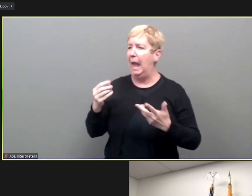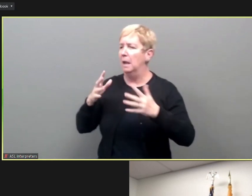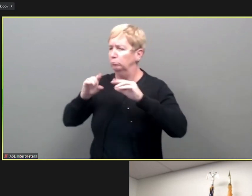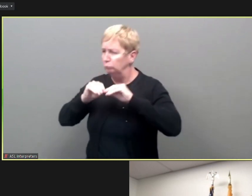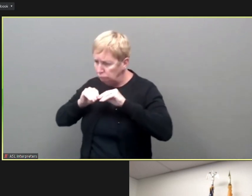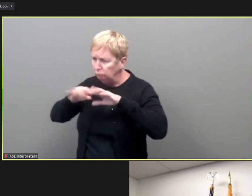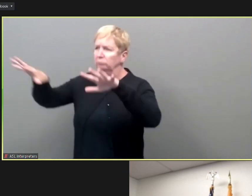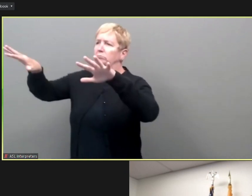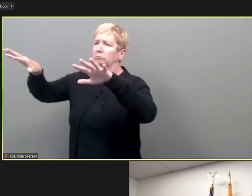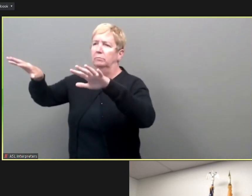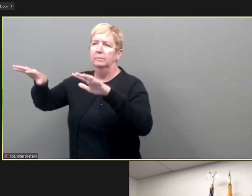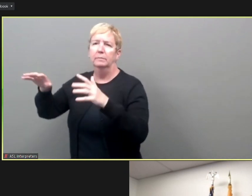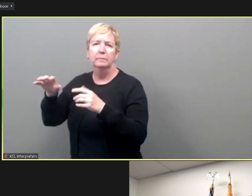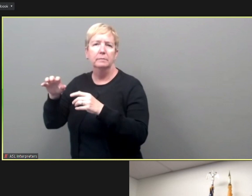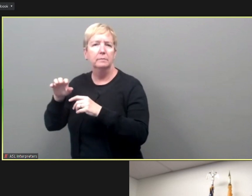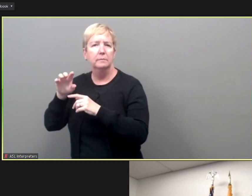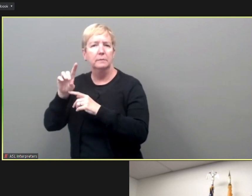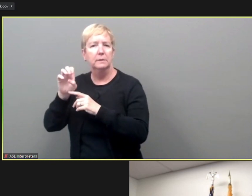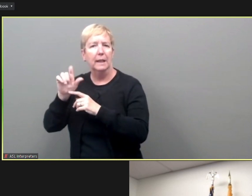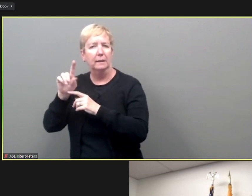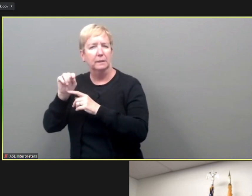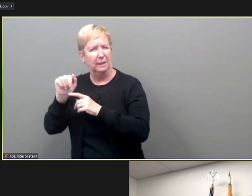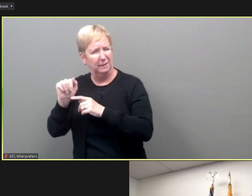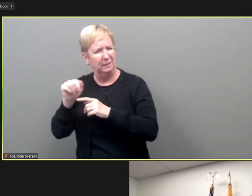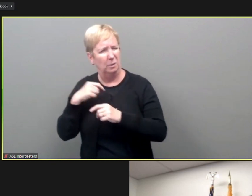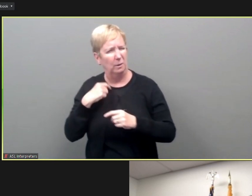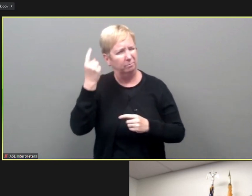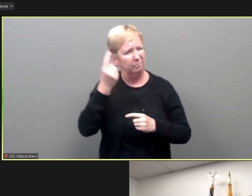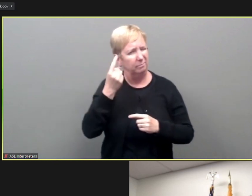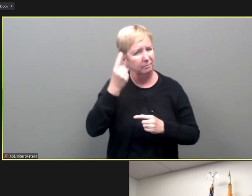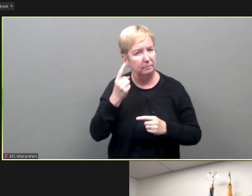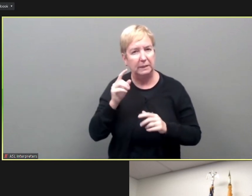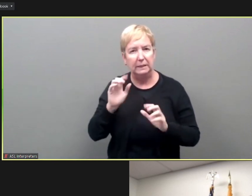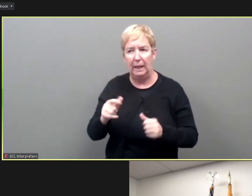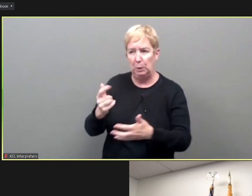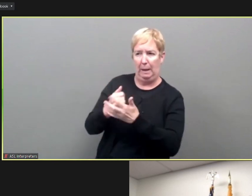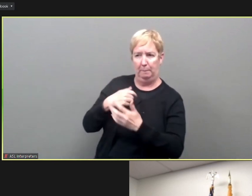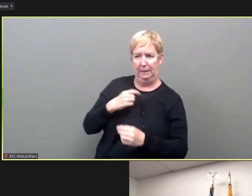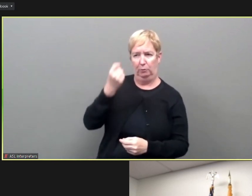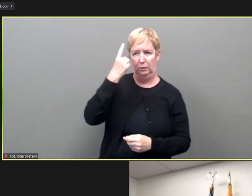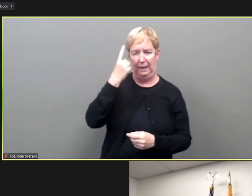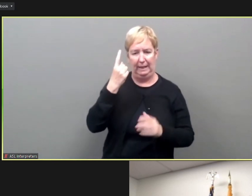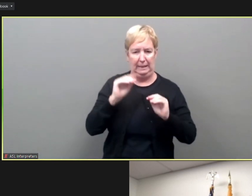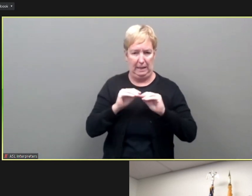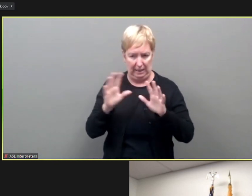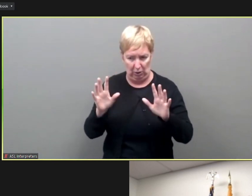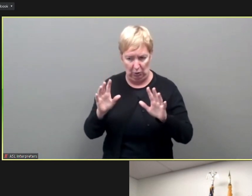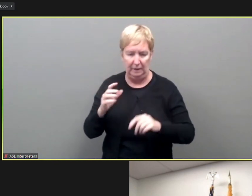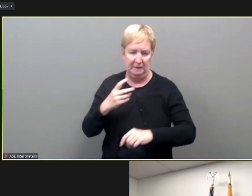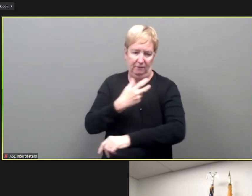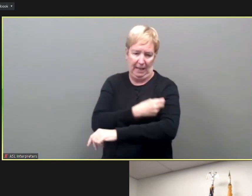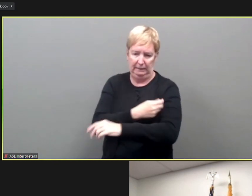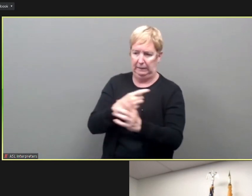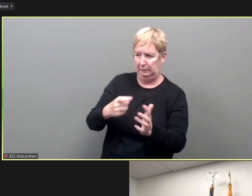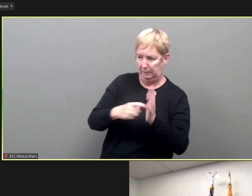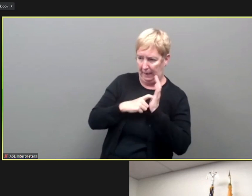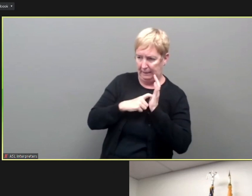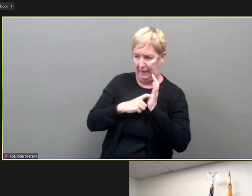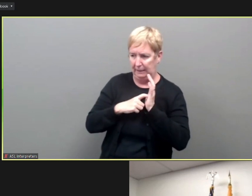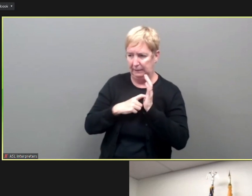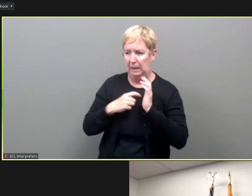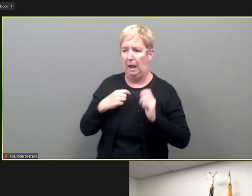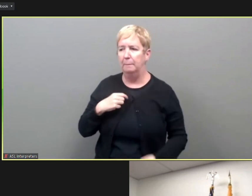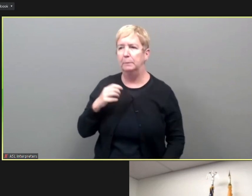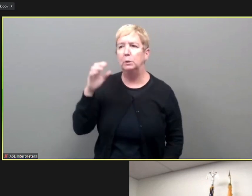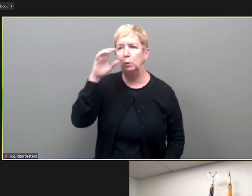general context in which we're talking about someone being fully vaccinated is the vaccine mandates. And I guess I've been assuming that